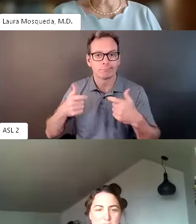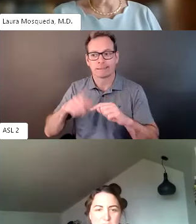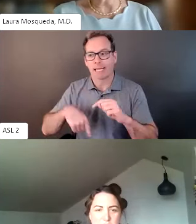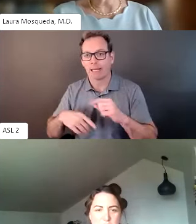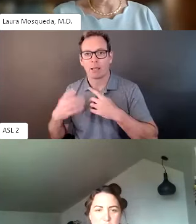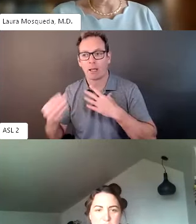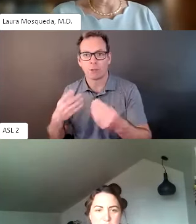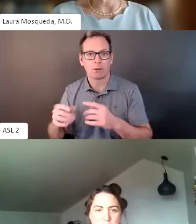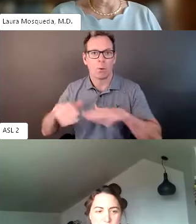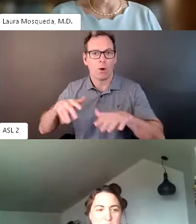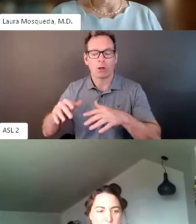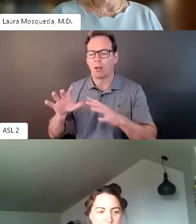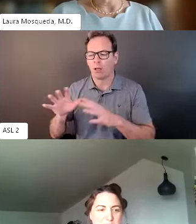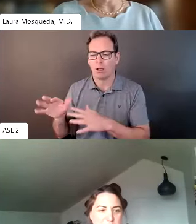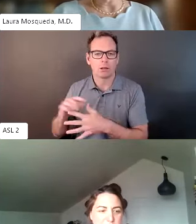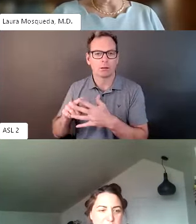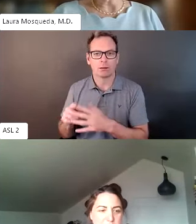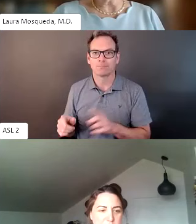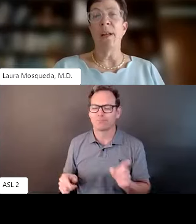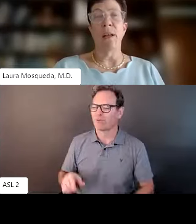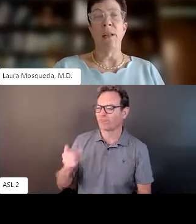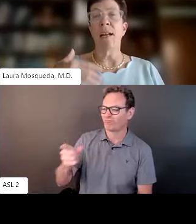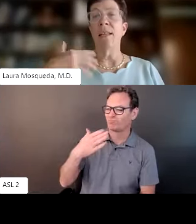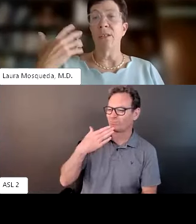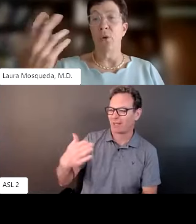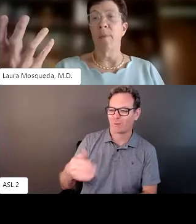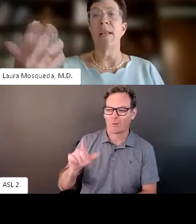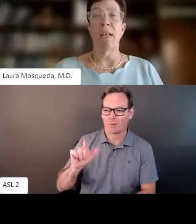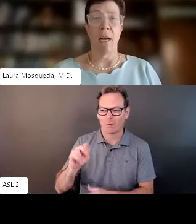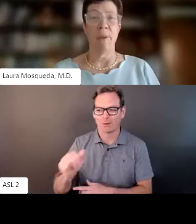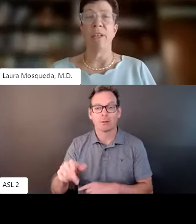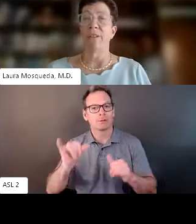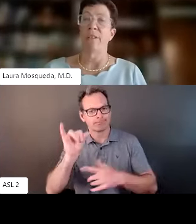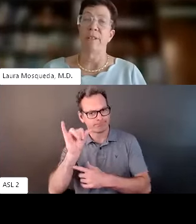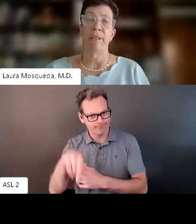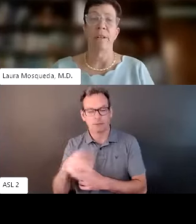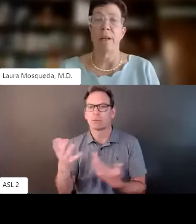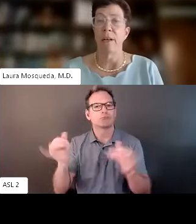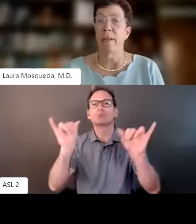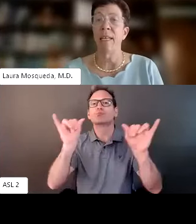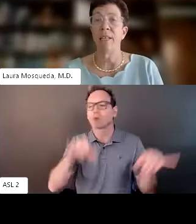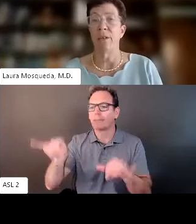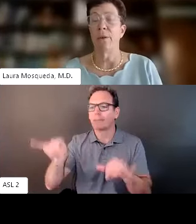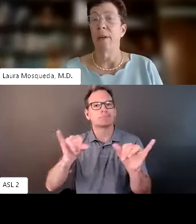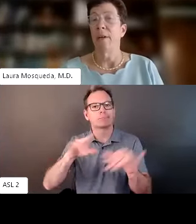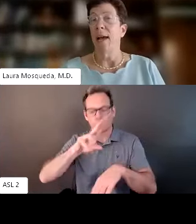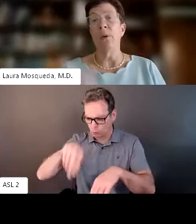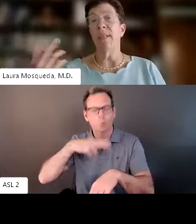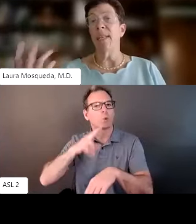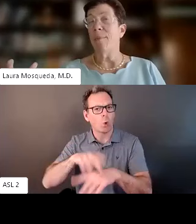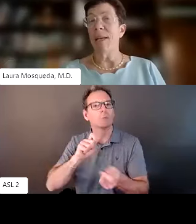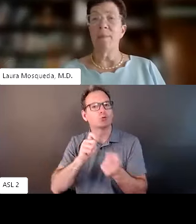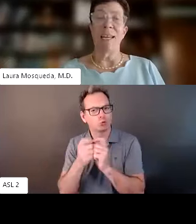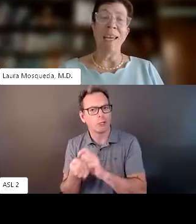got it exactly right. Yeah. And that's what a lot of these normal and common changes lead to. How